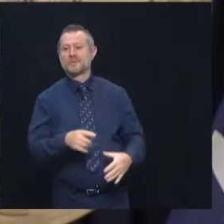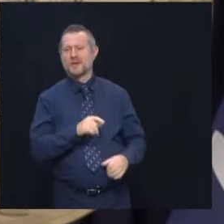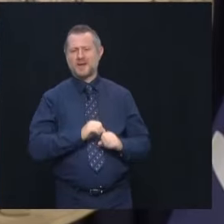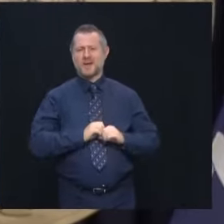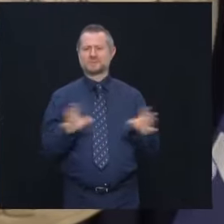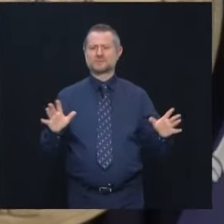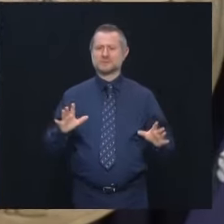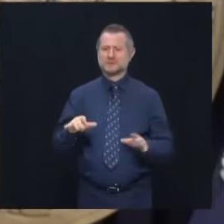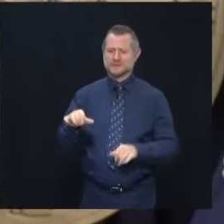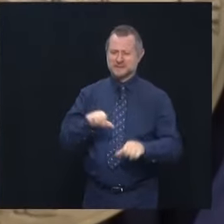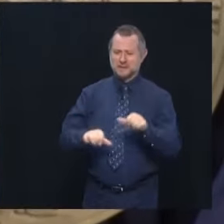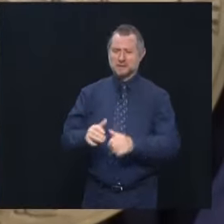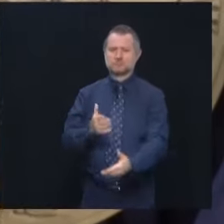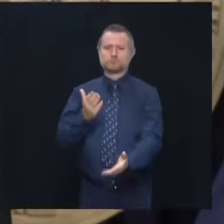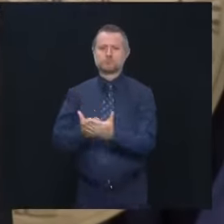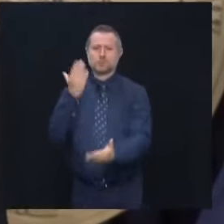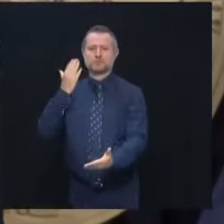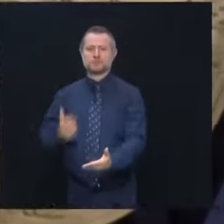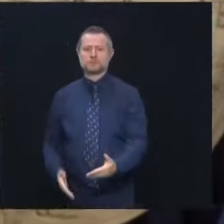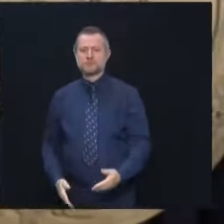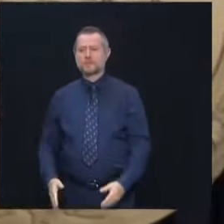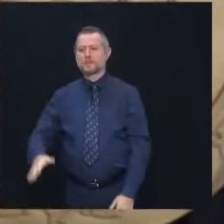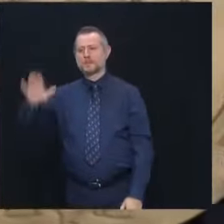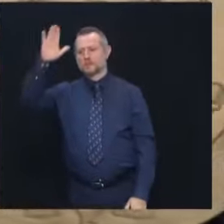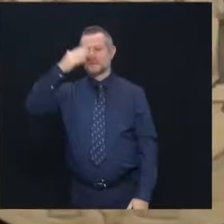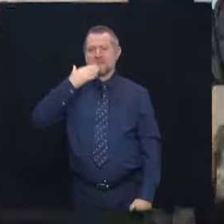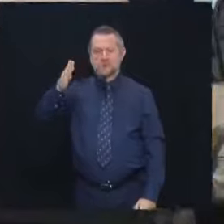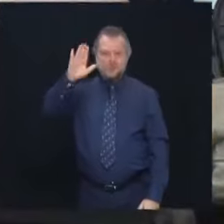here, right? Thank you,